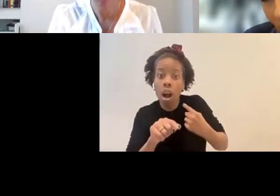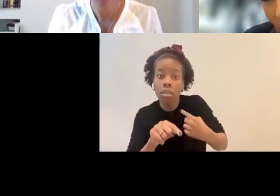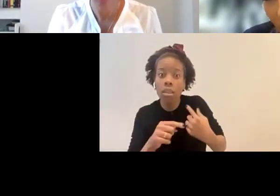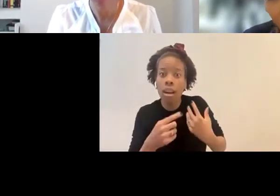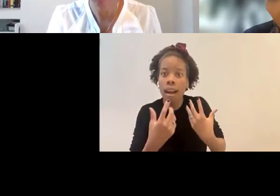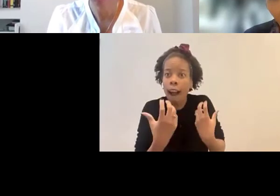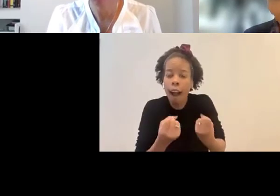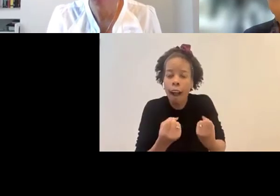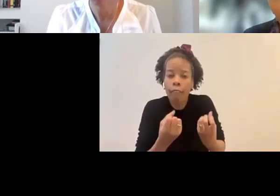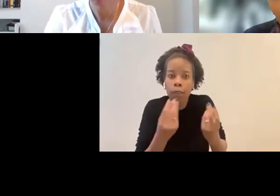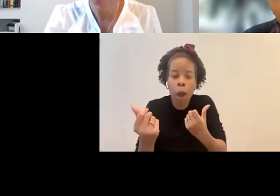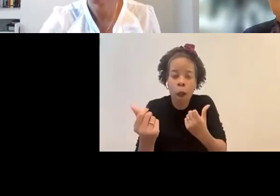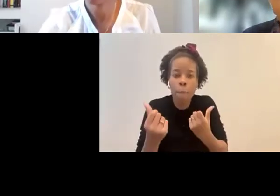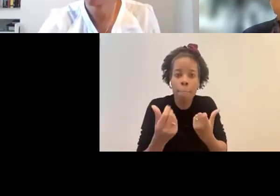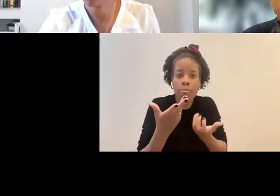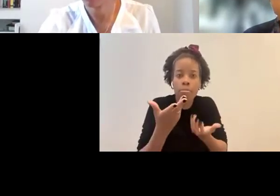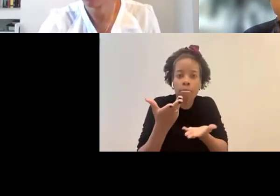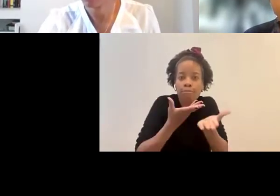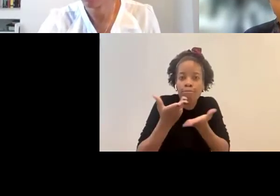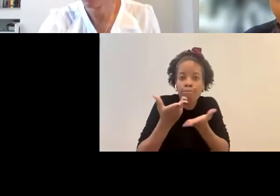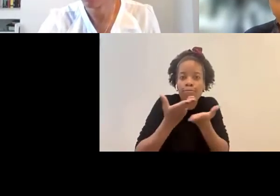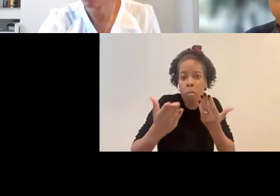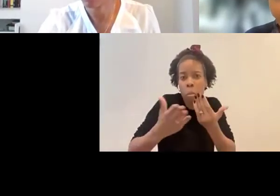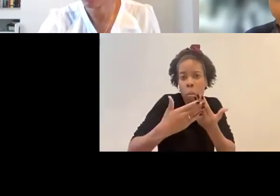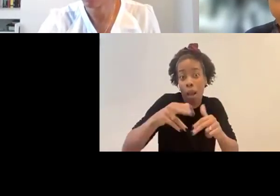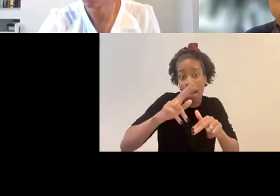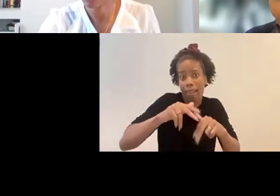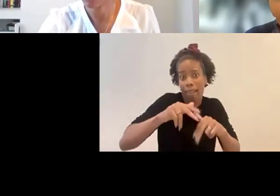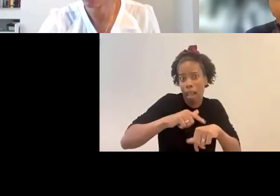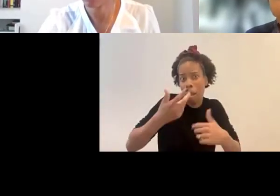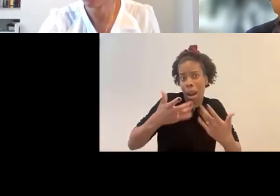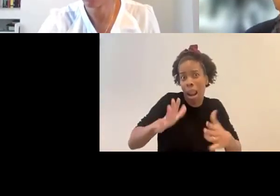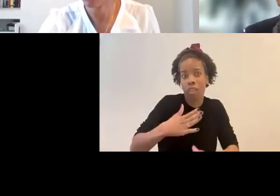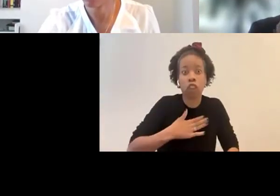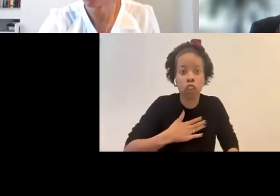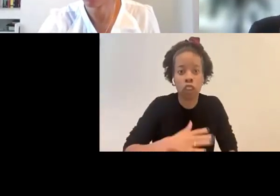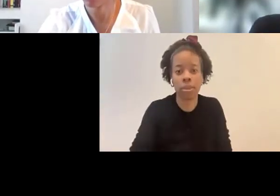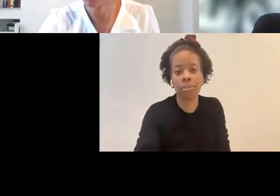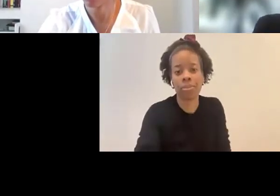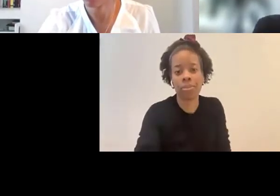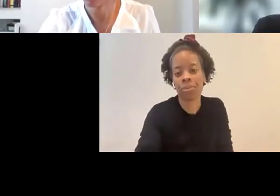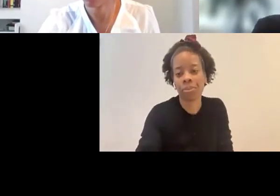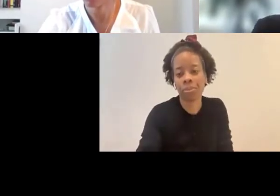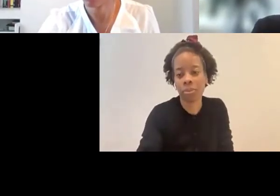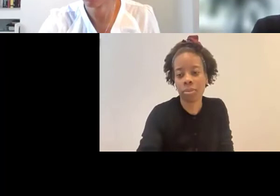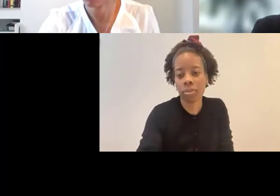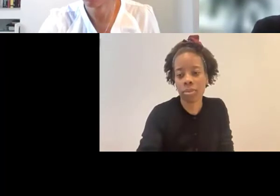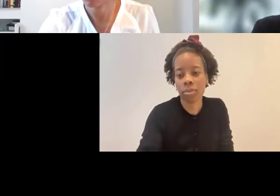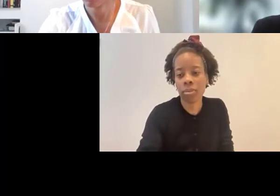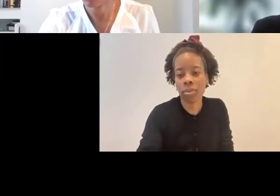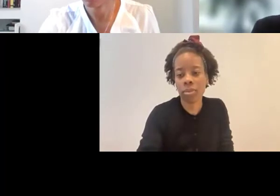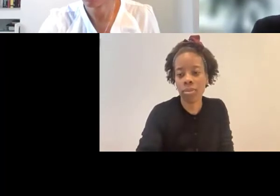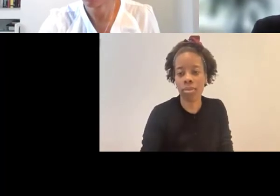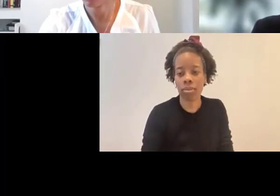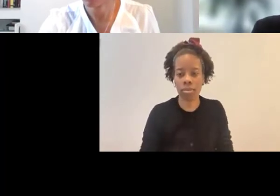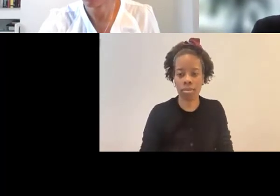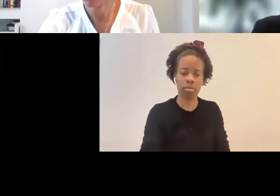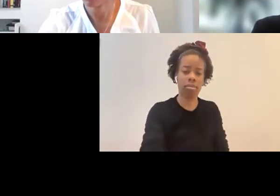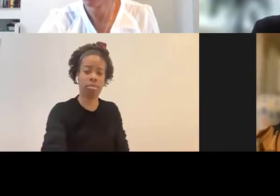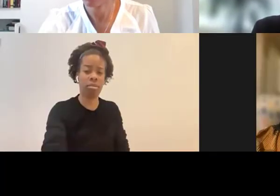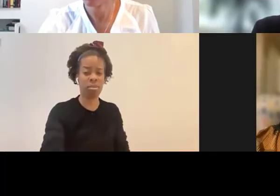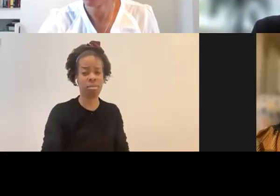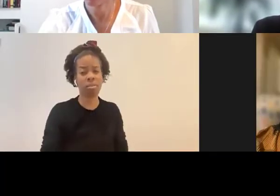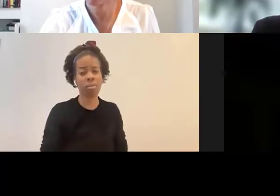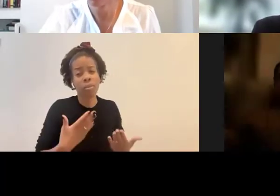it can be addressed a little further if time allows. Thank you very much, Marilena, for that incredibly powerful reflection